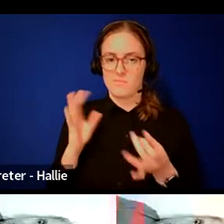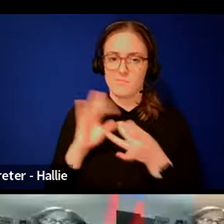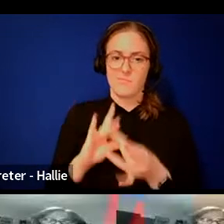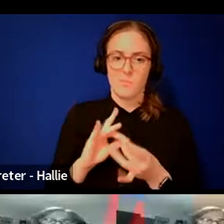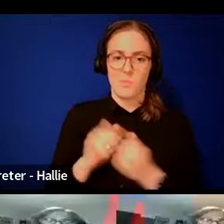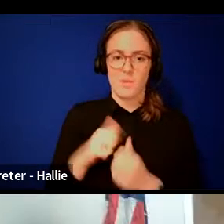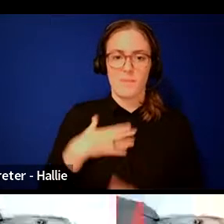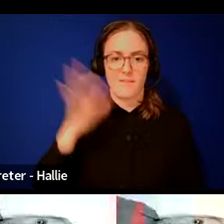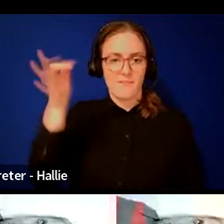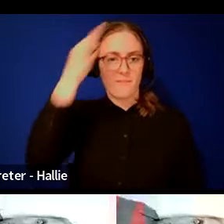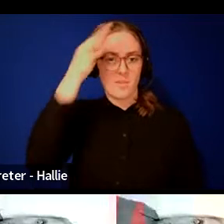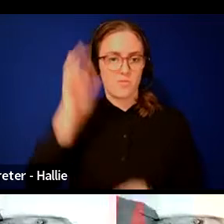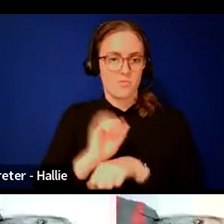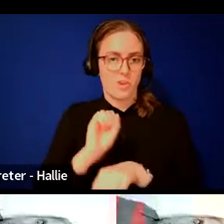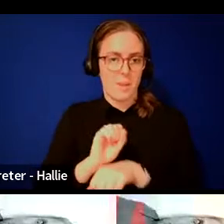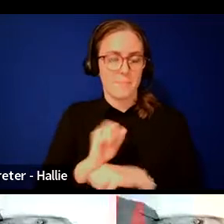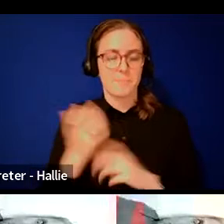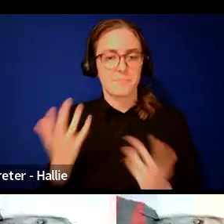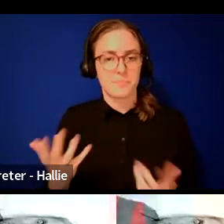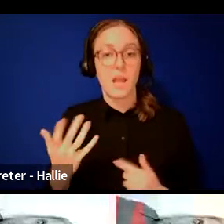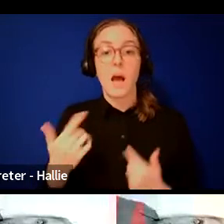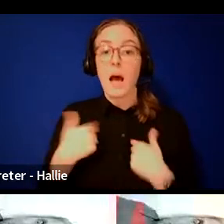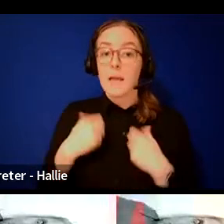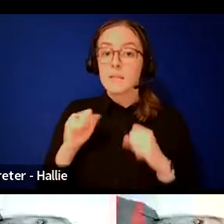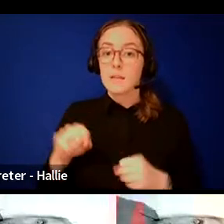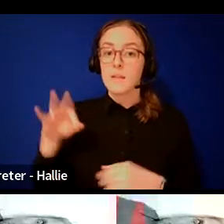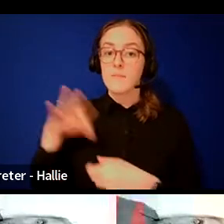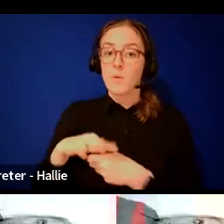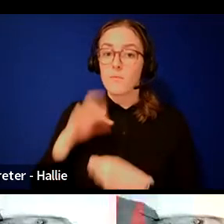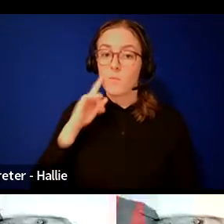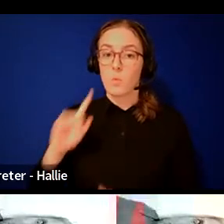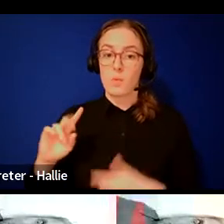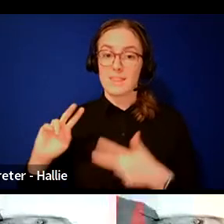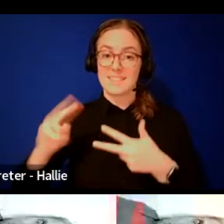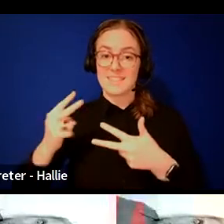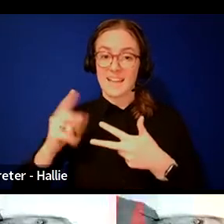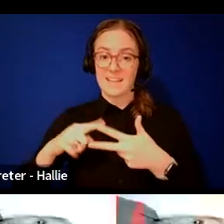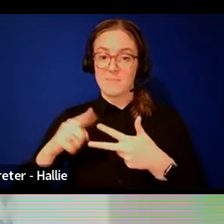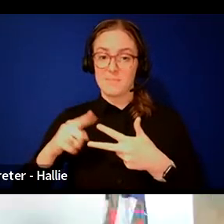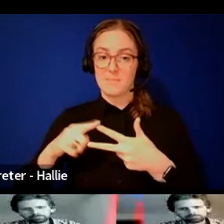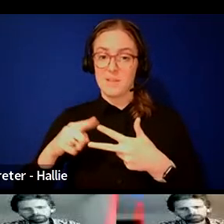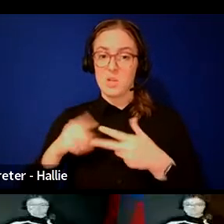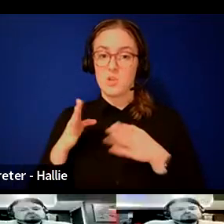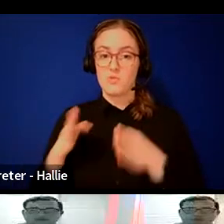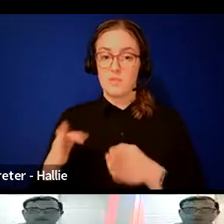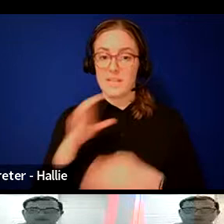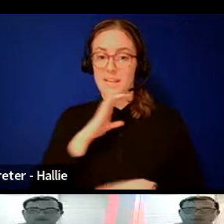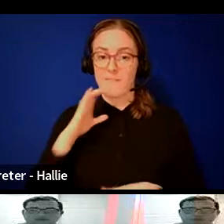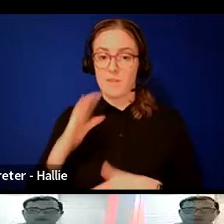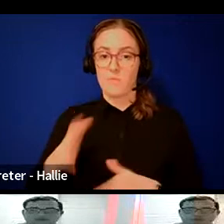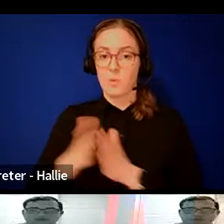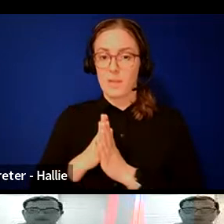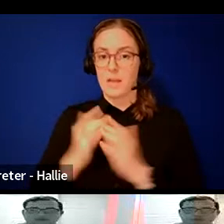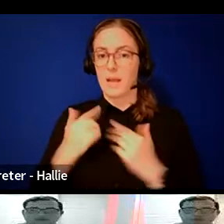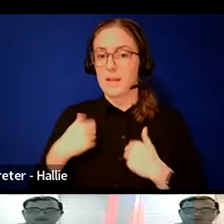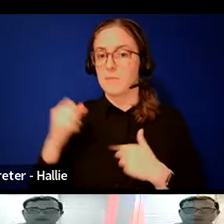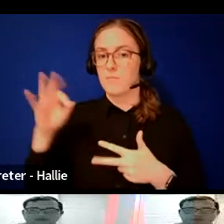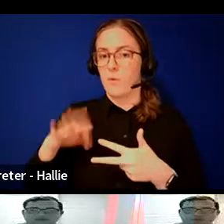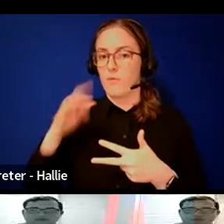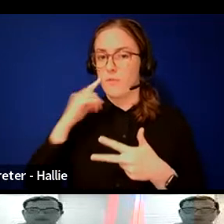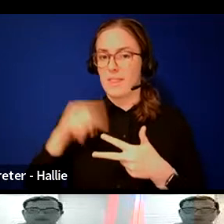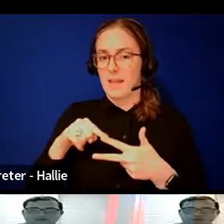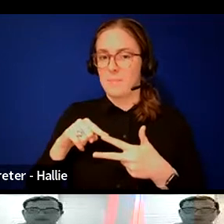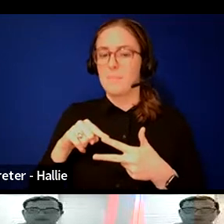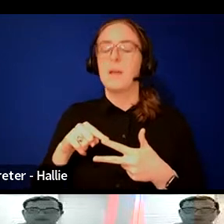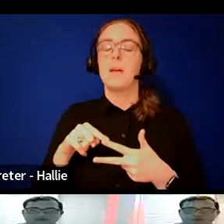job. I can vote on the second item, the street cafe request. But